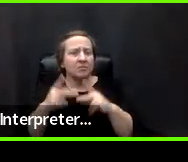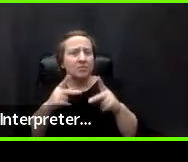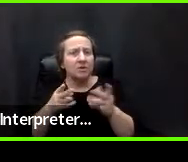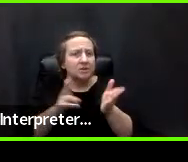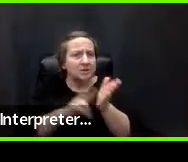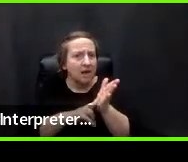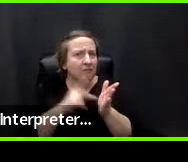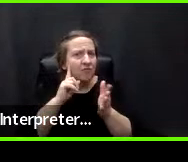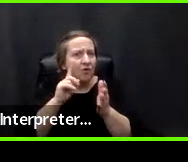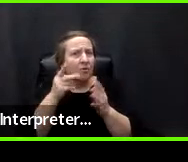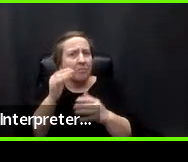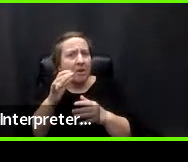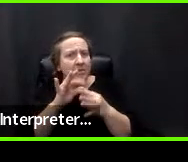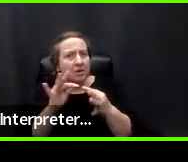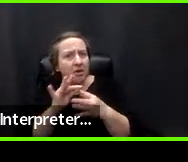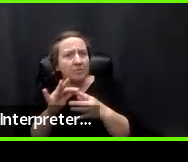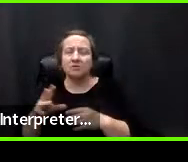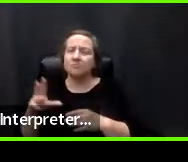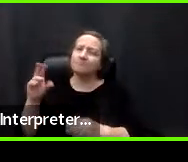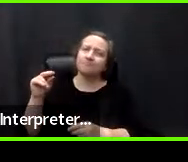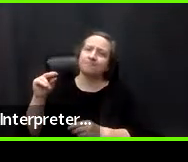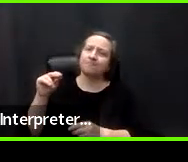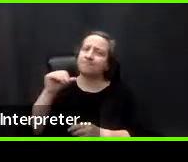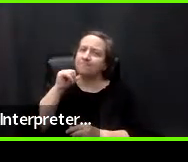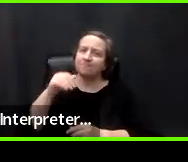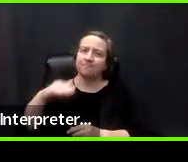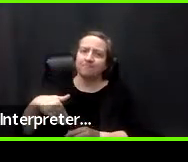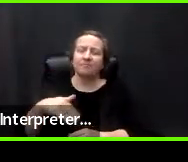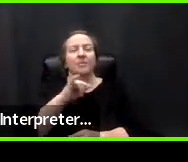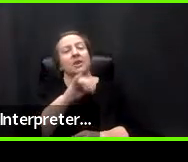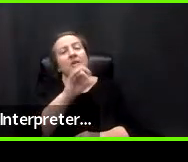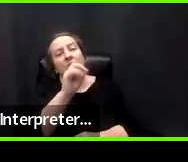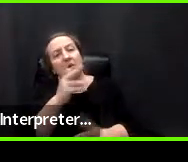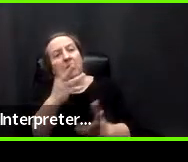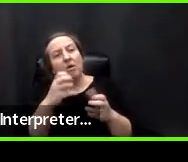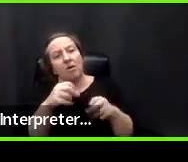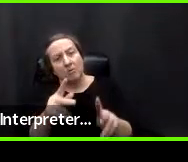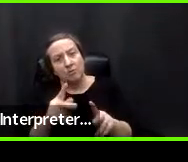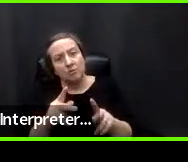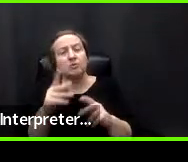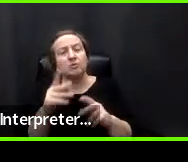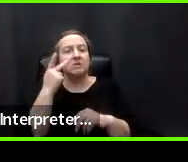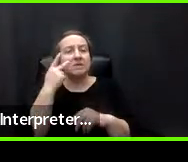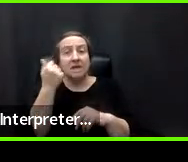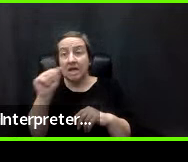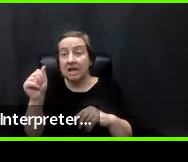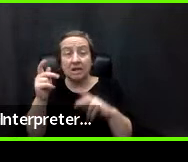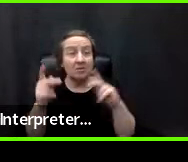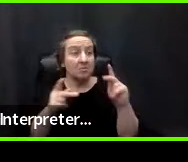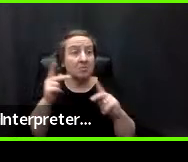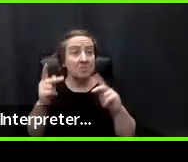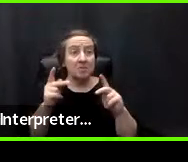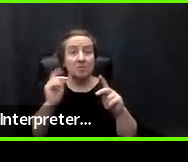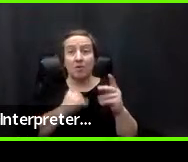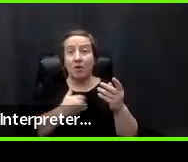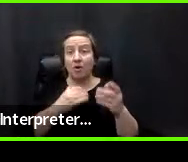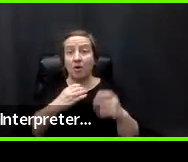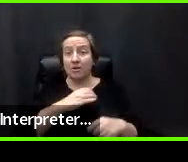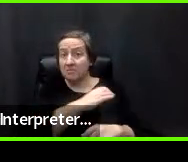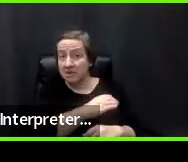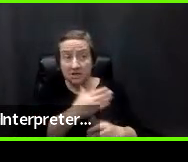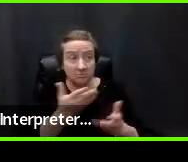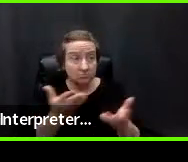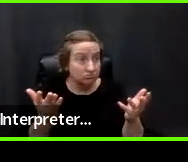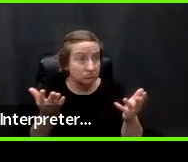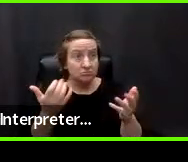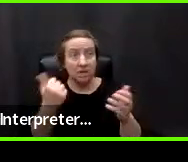comment. We do not at this time. Okay, so I want to take an opportunity to see if any members of our committee have